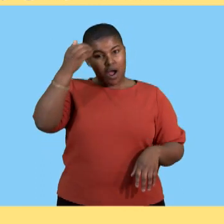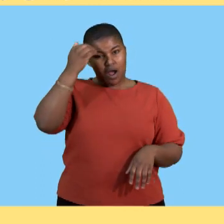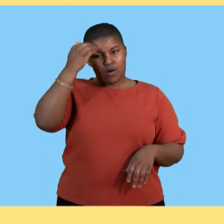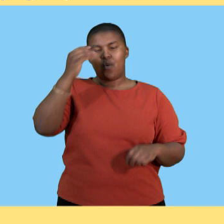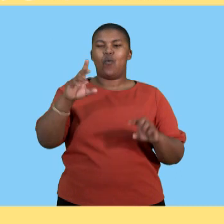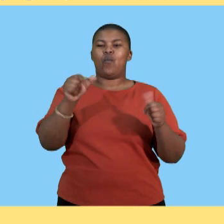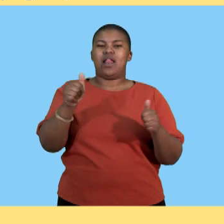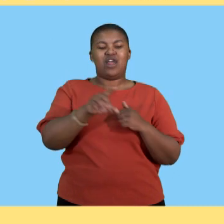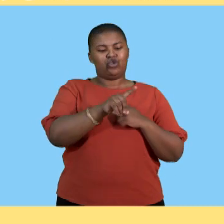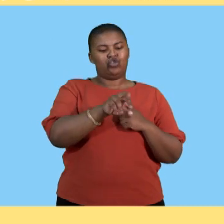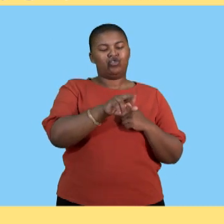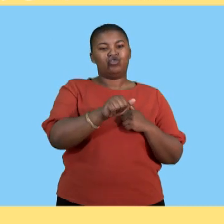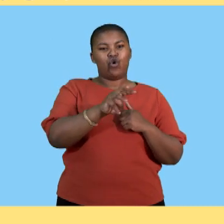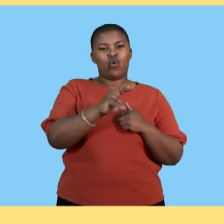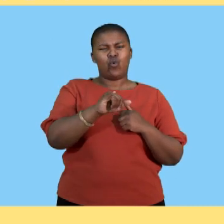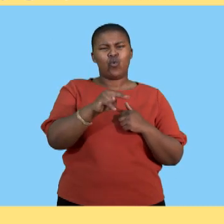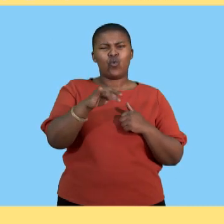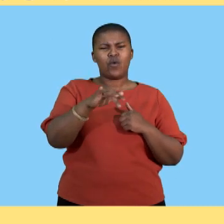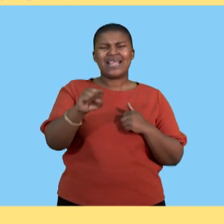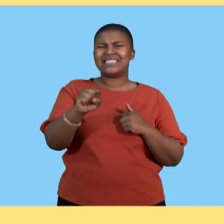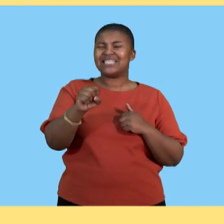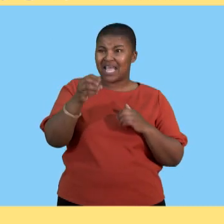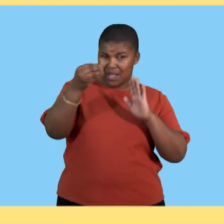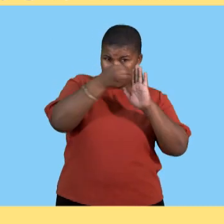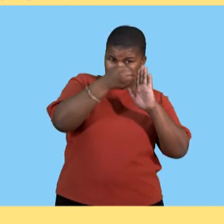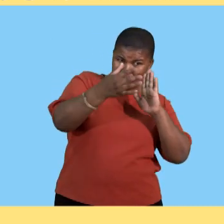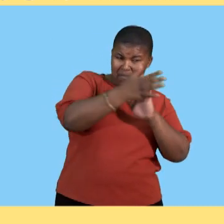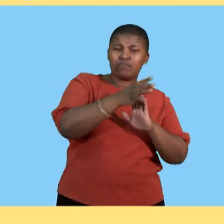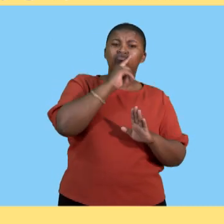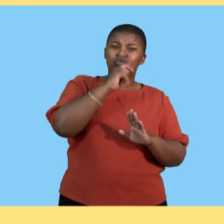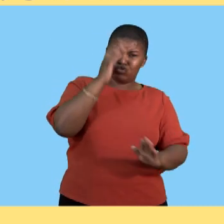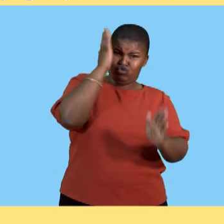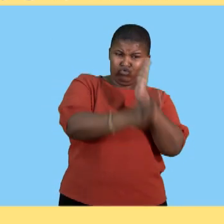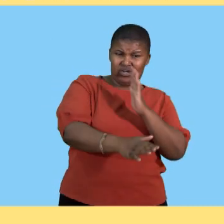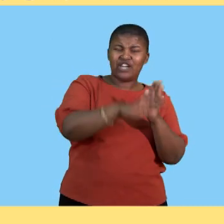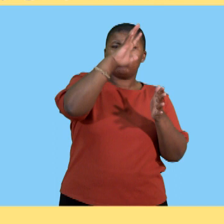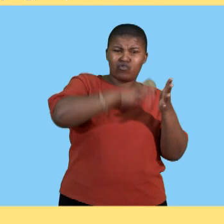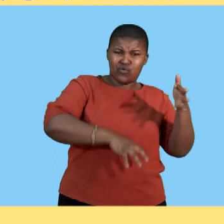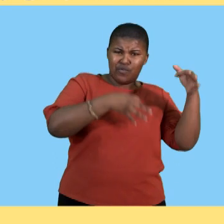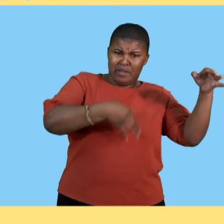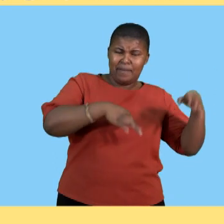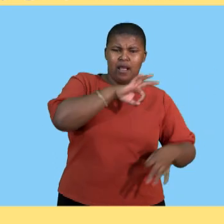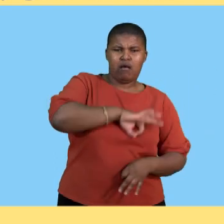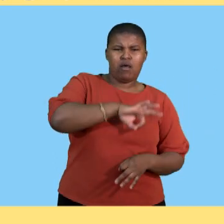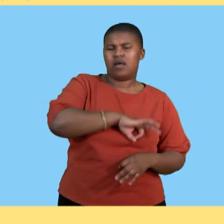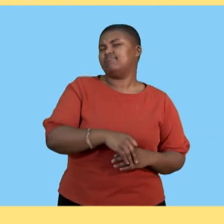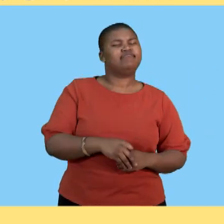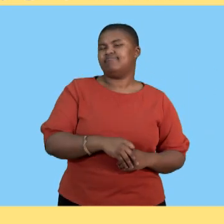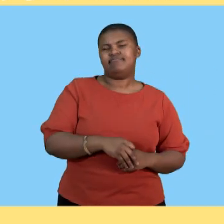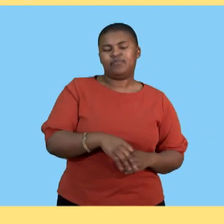get to know that drawings are not recorded directly into the statement of comprehensive